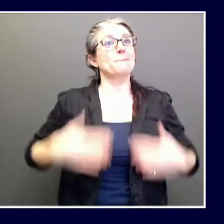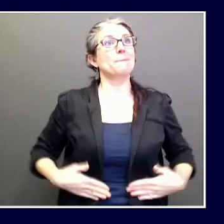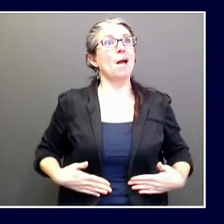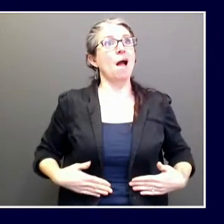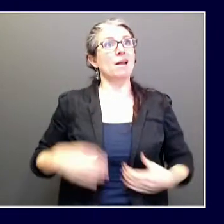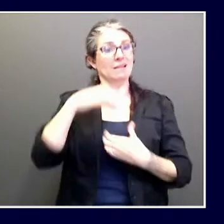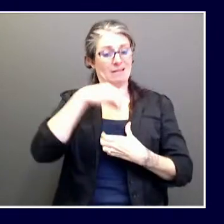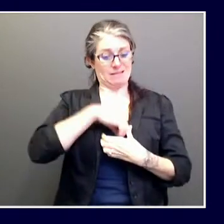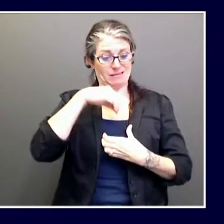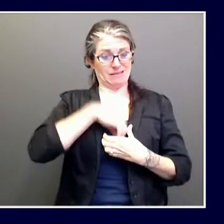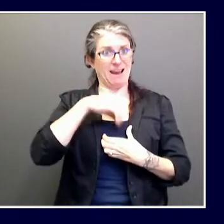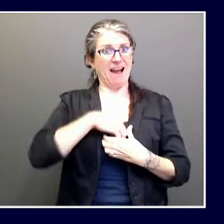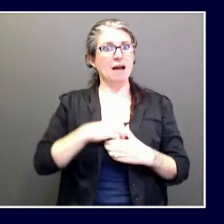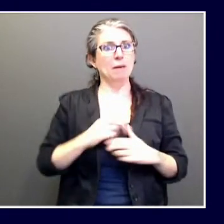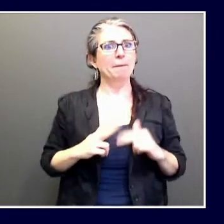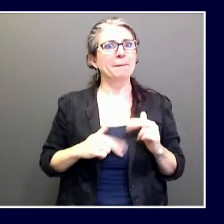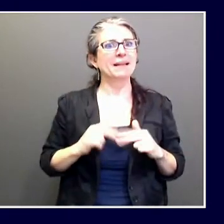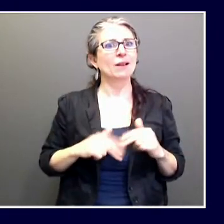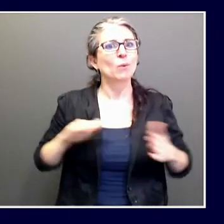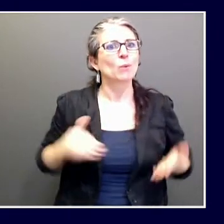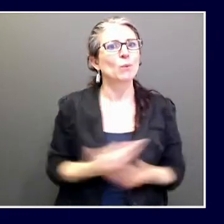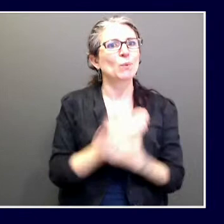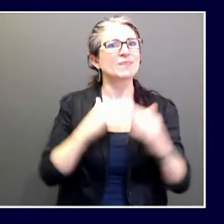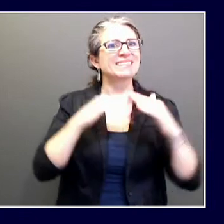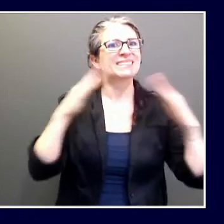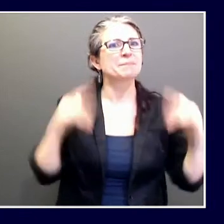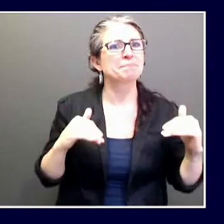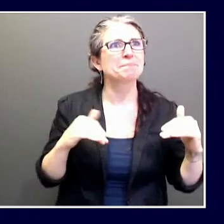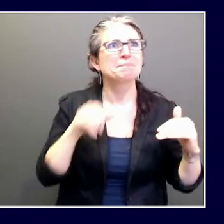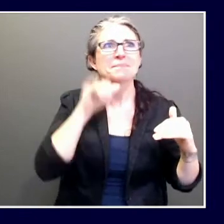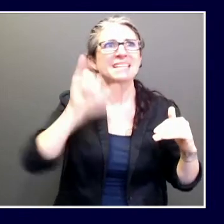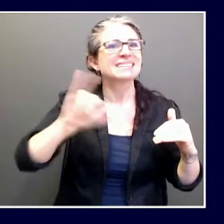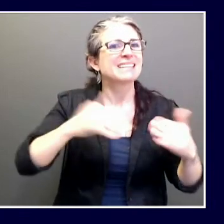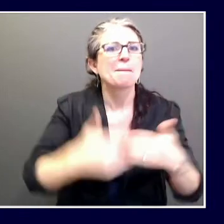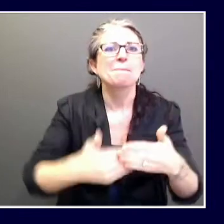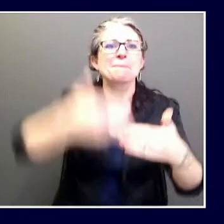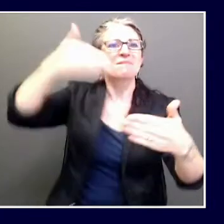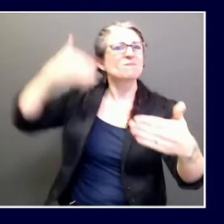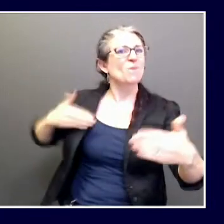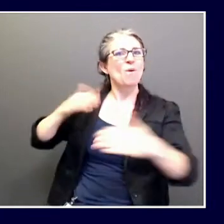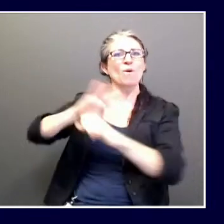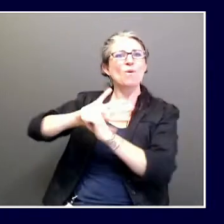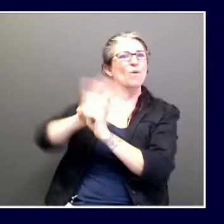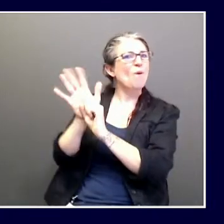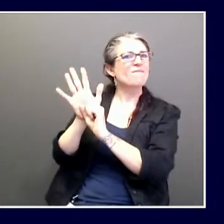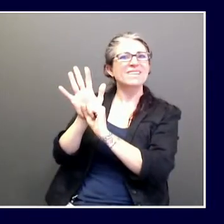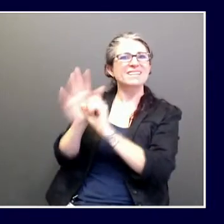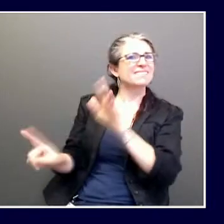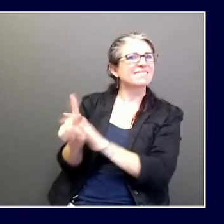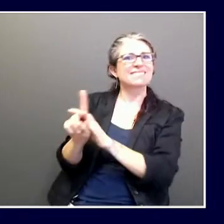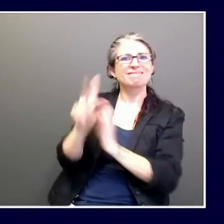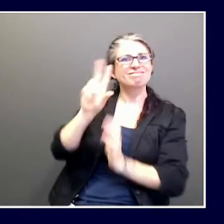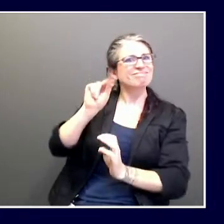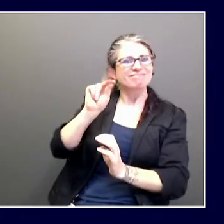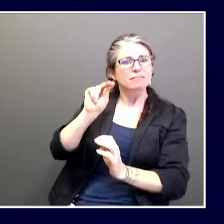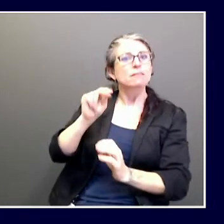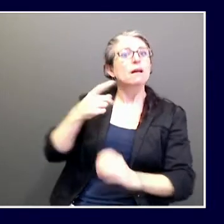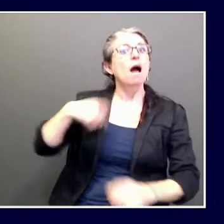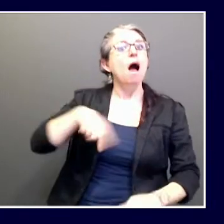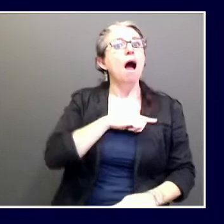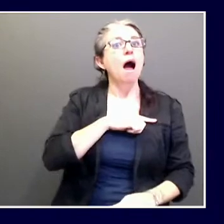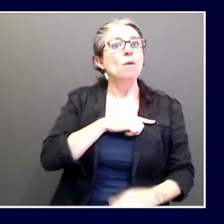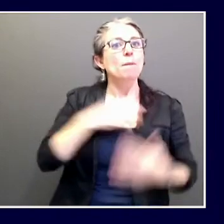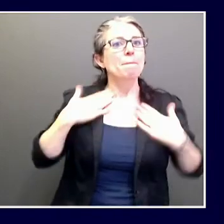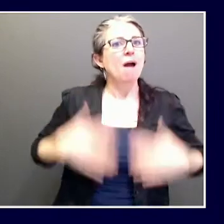adapt, so can your immune system. Even if your immune system, is facing